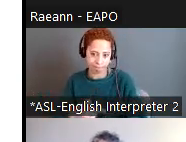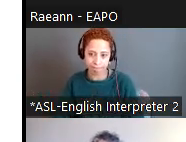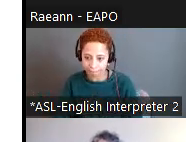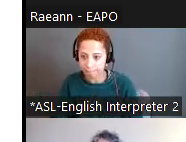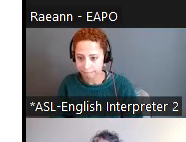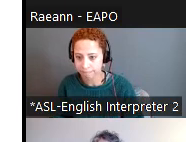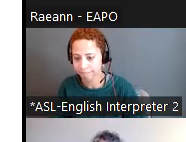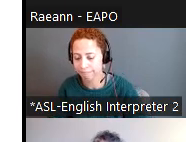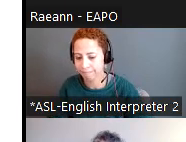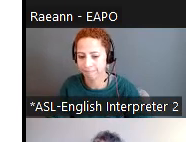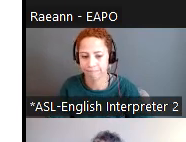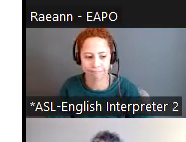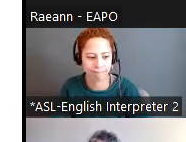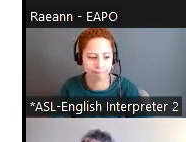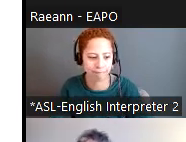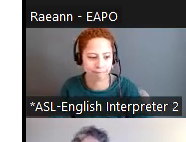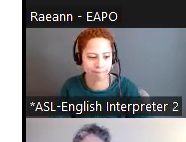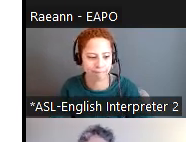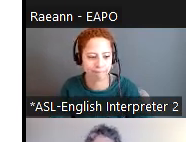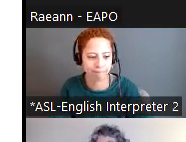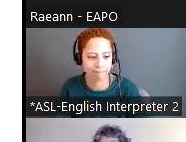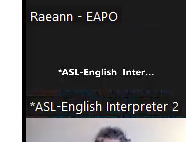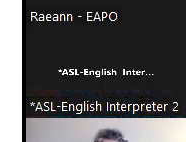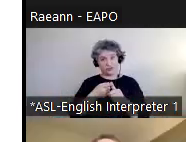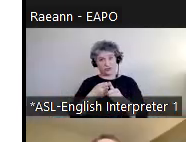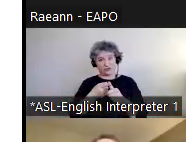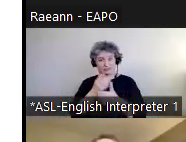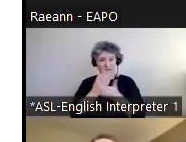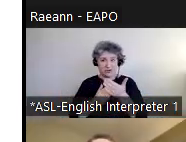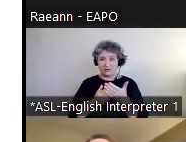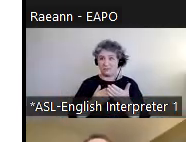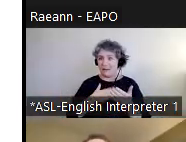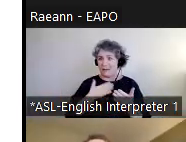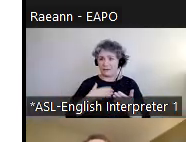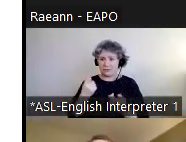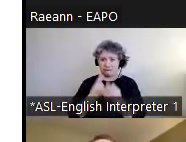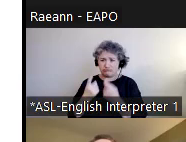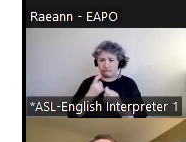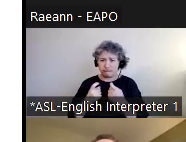So that's our first half. I'm happy to take any questions if any have come up.